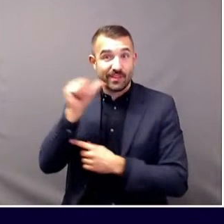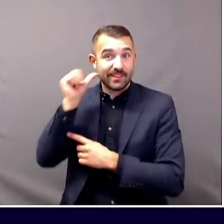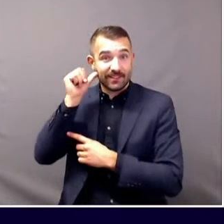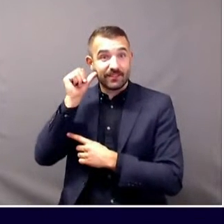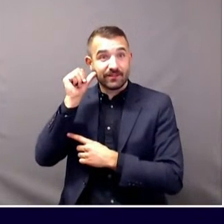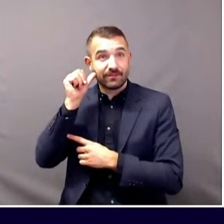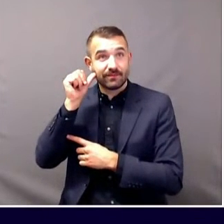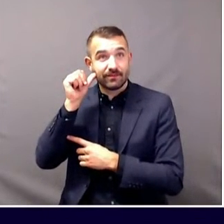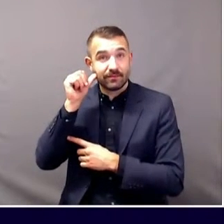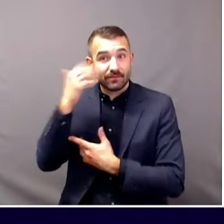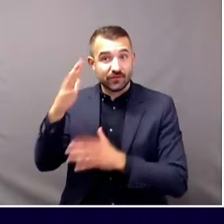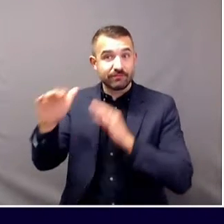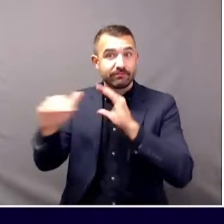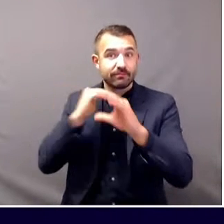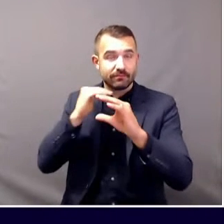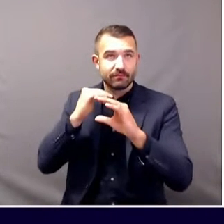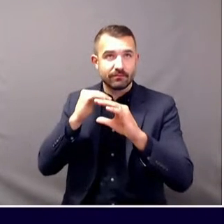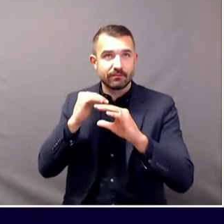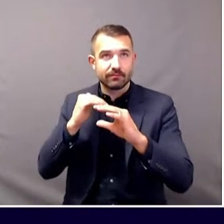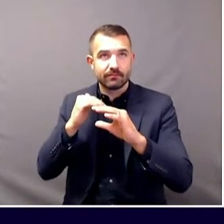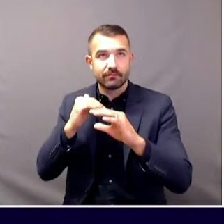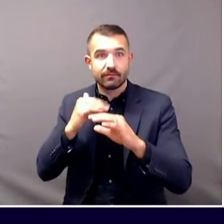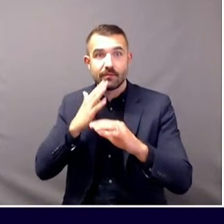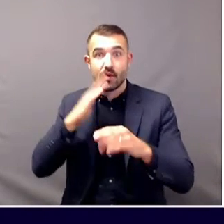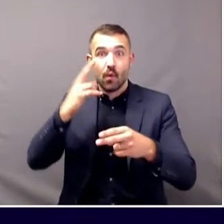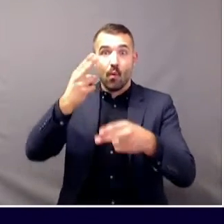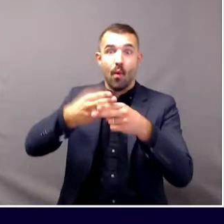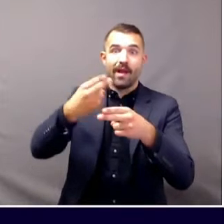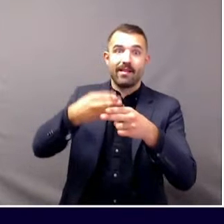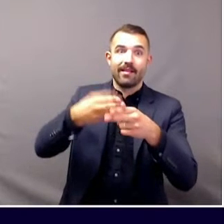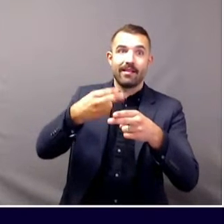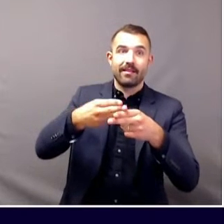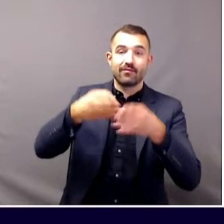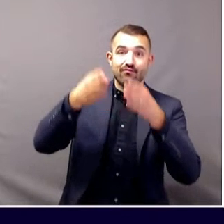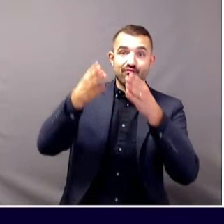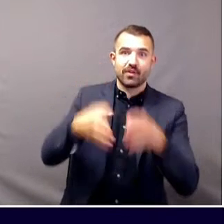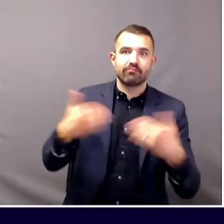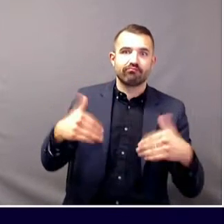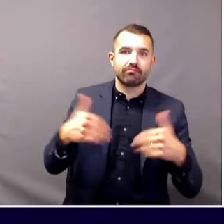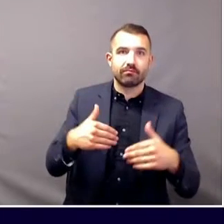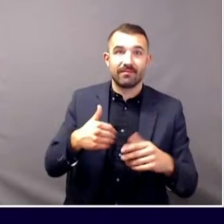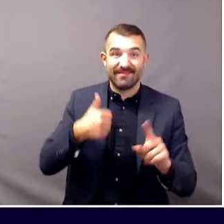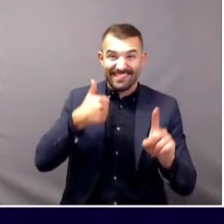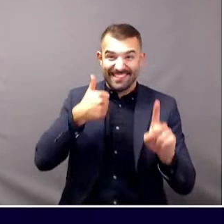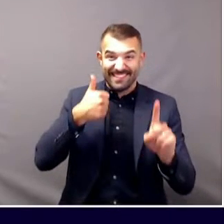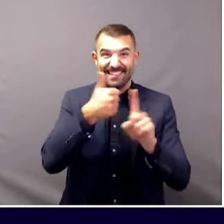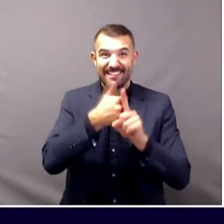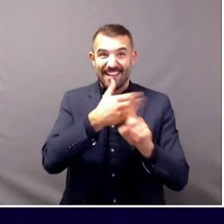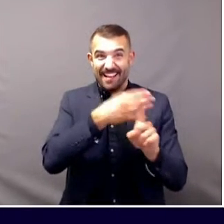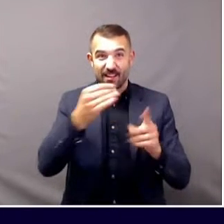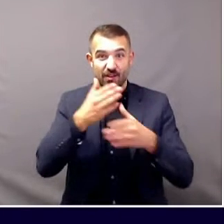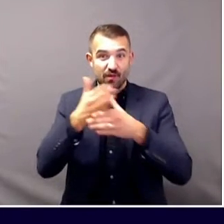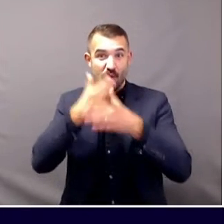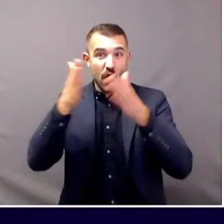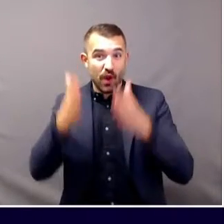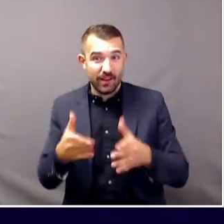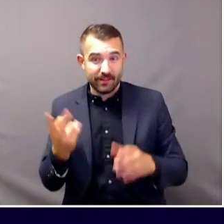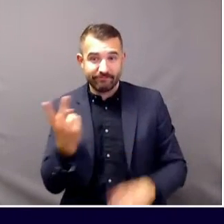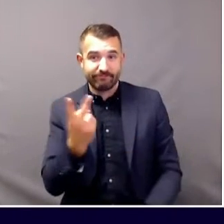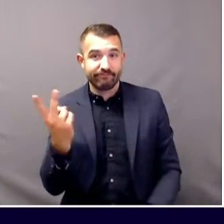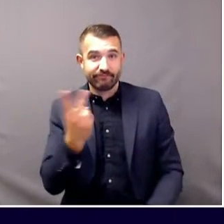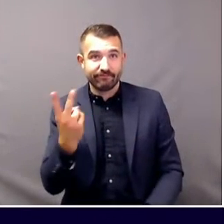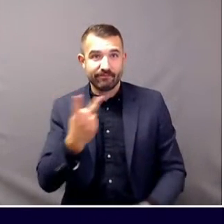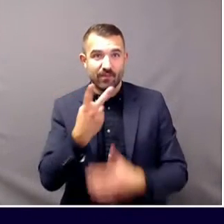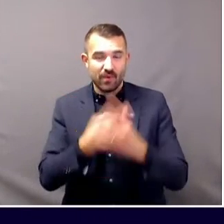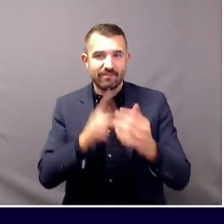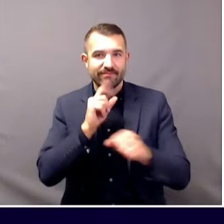who reported that this person and their partner had both recently been diagnosed with COVID-19.